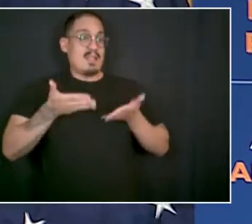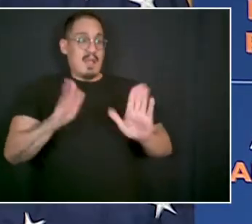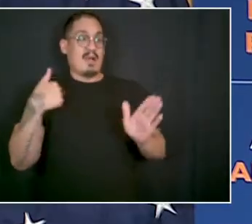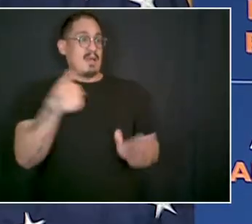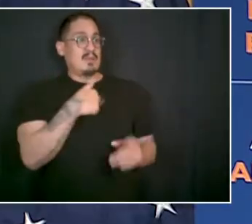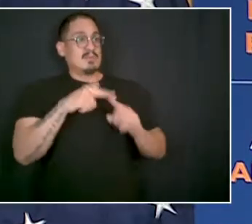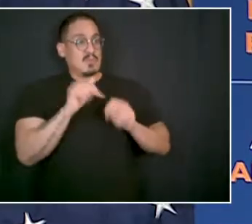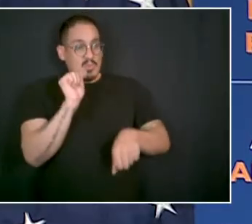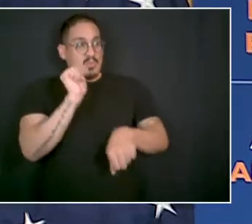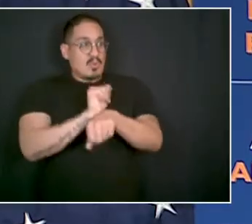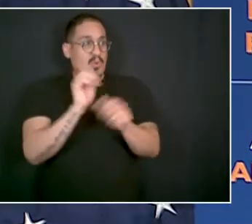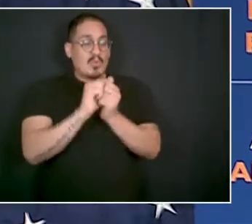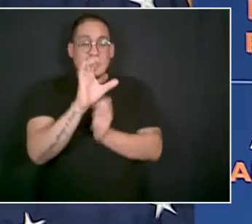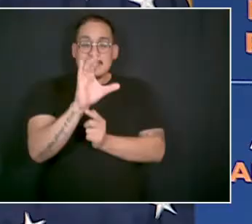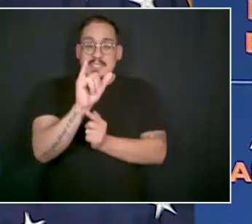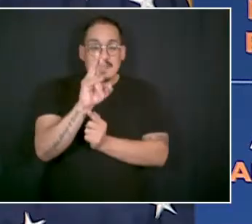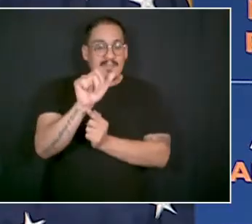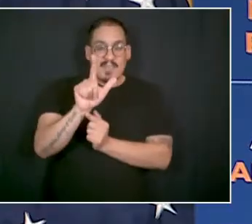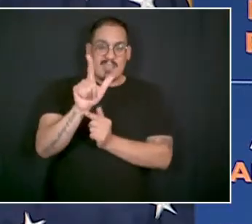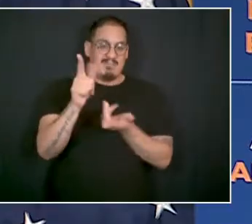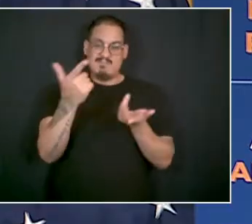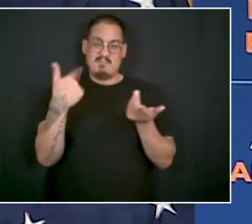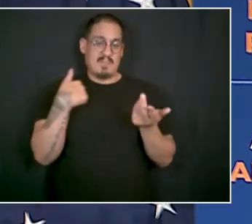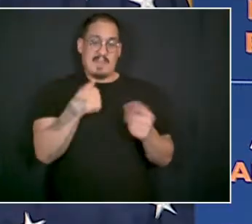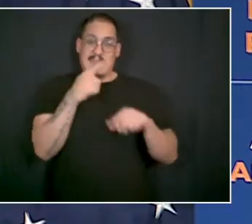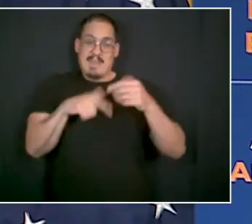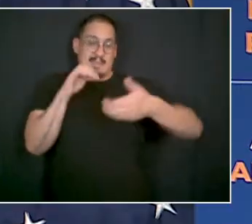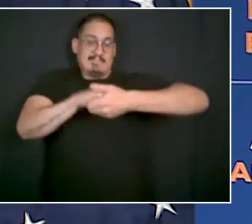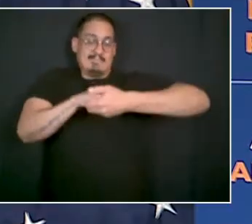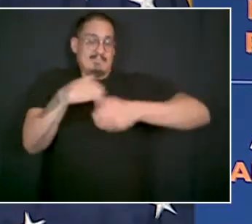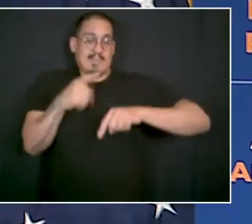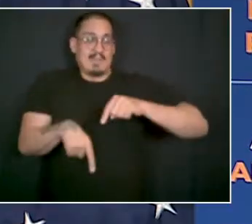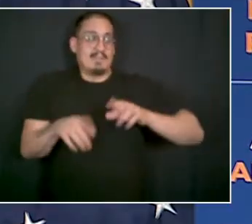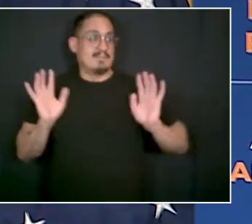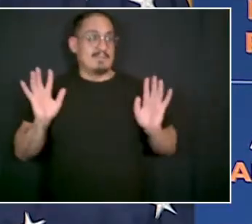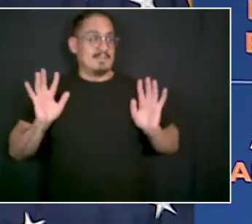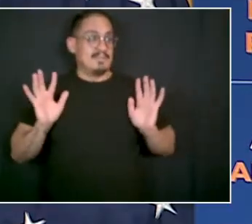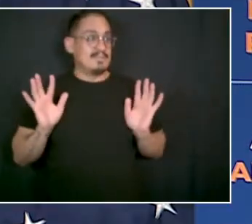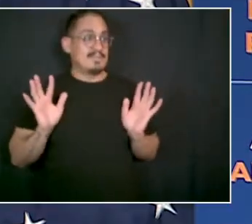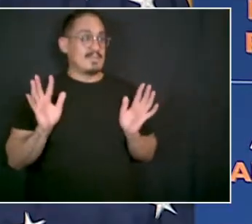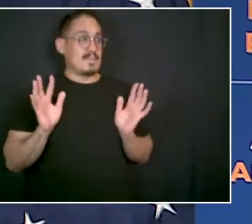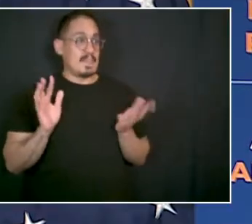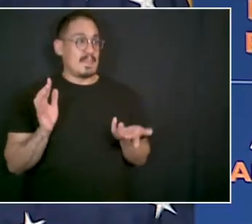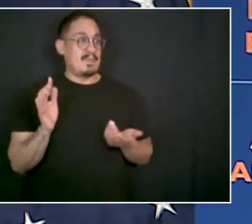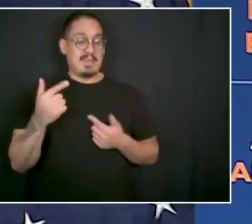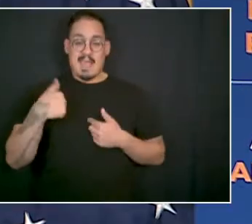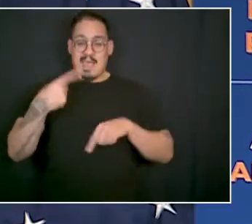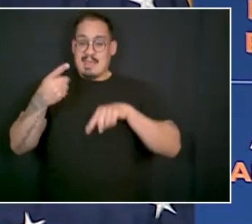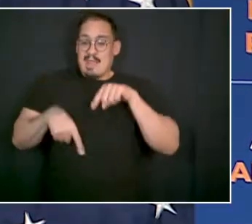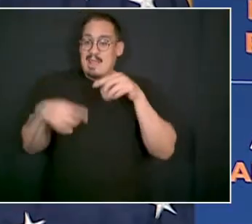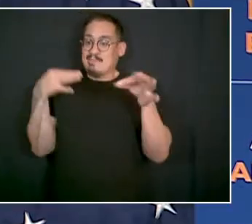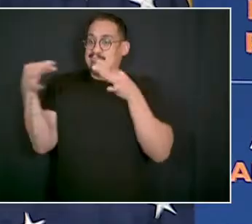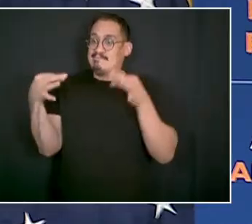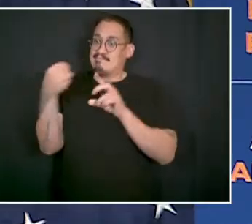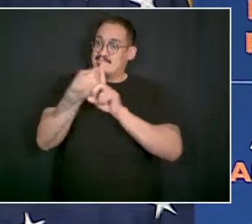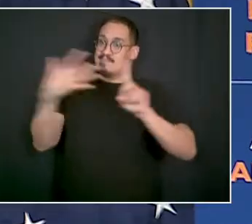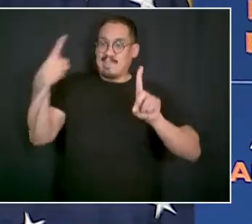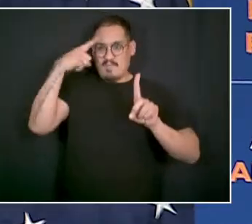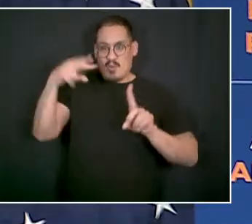evidence HSI has, I don't speak for HSI. Just if I can follow, so does the NYPD? Yeah, go ahead. Has the